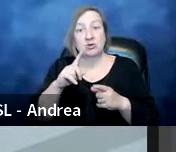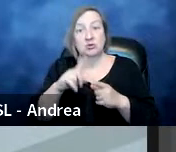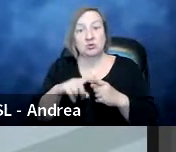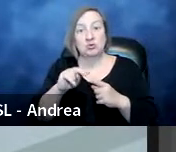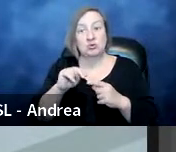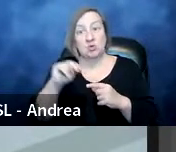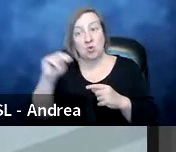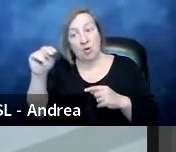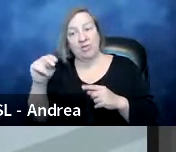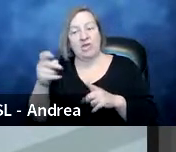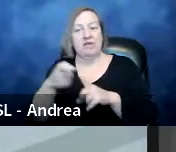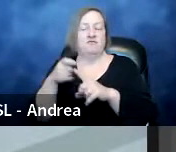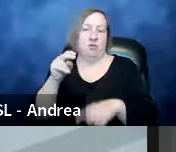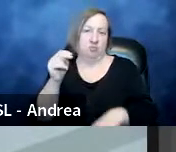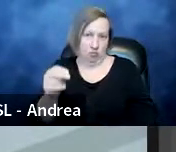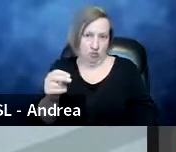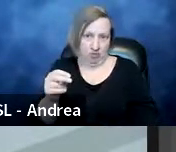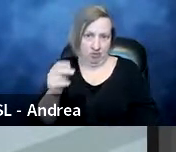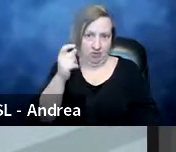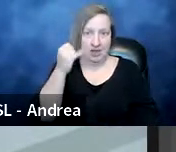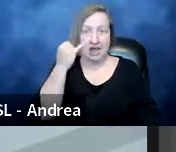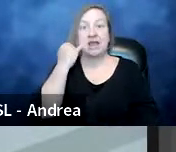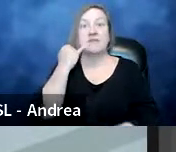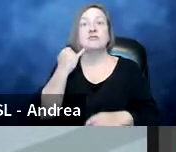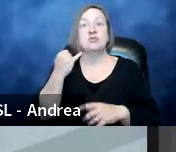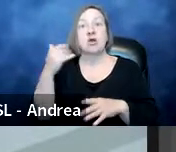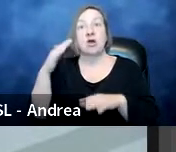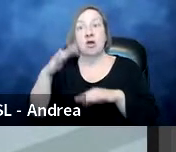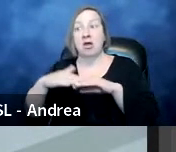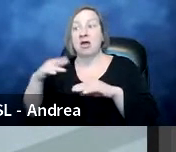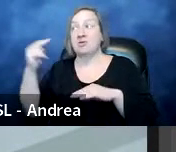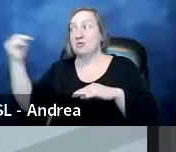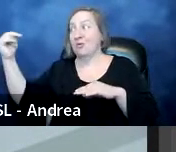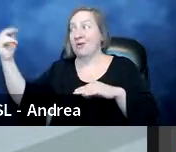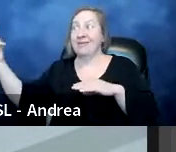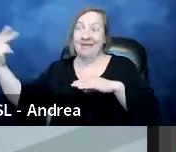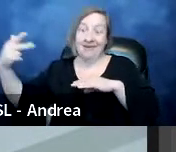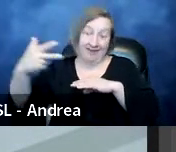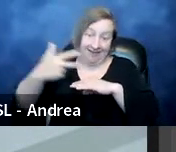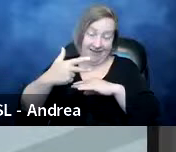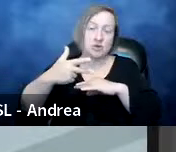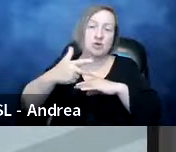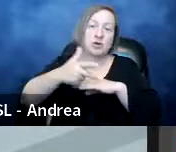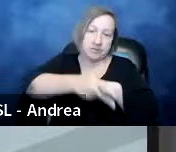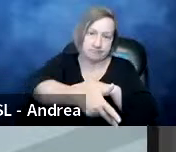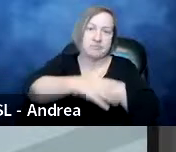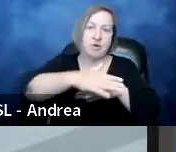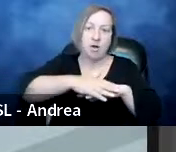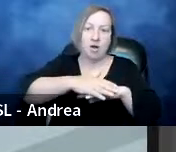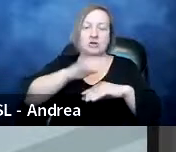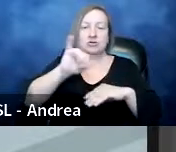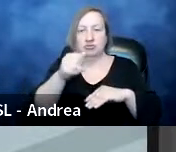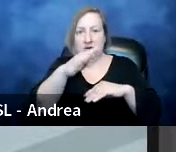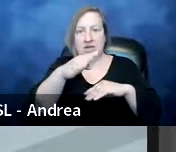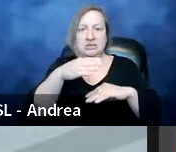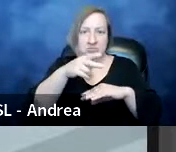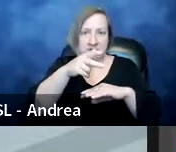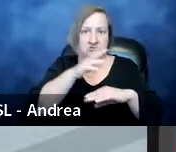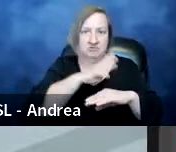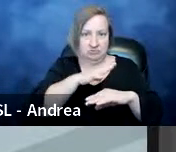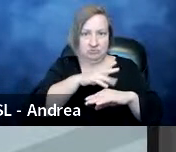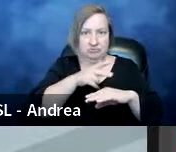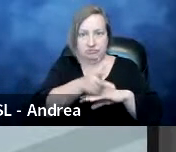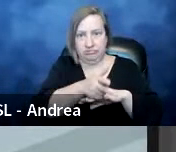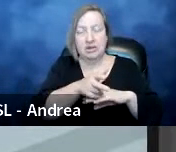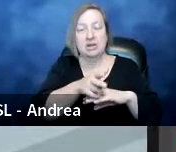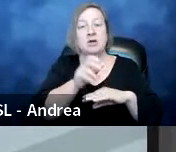I-5 and you want to get to Hayden Island, you take the southbound off ramp and end up at the south end of the island on Jansen Drive. To head